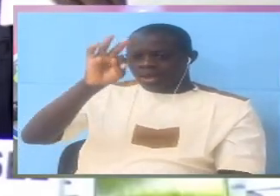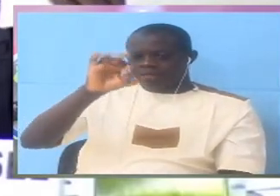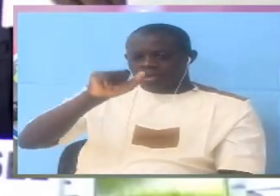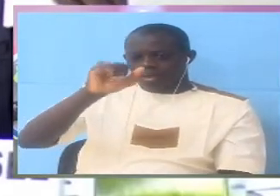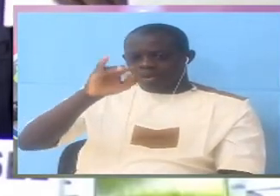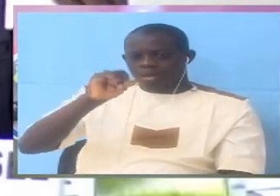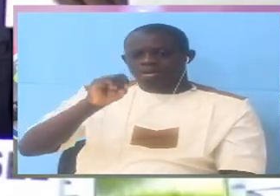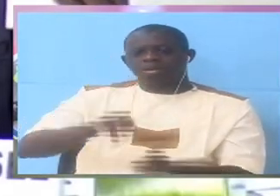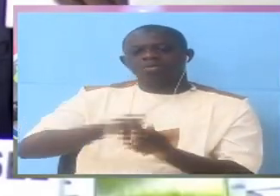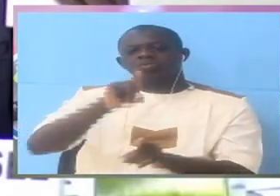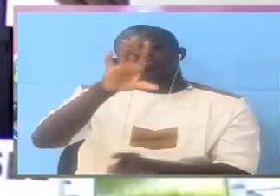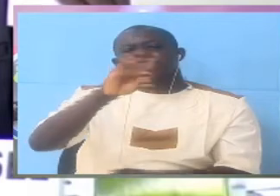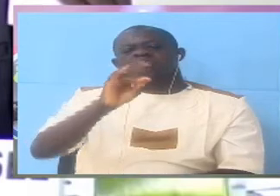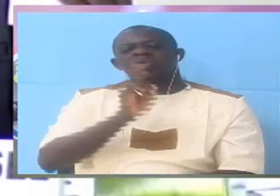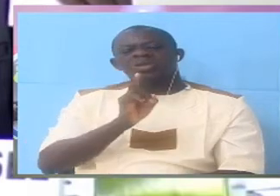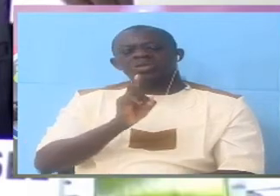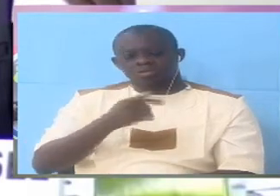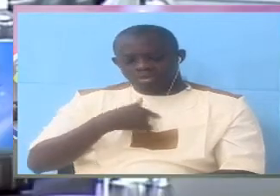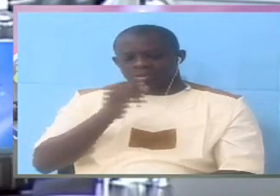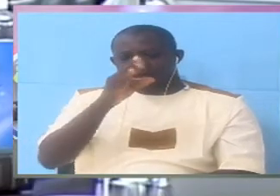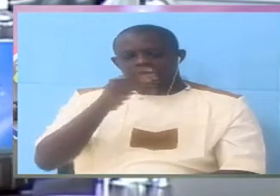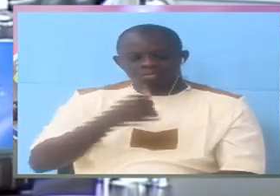I'm a businessman in Serekunda.